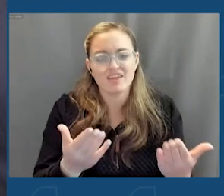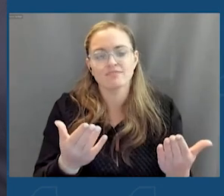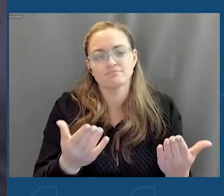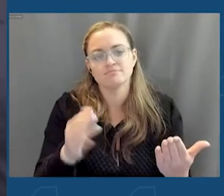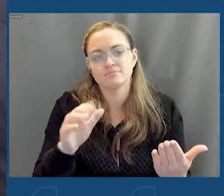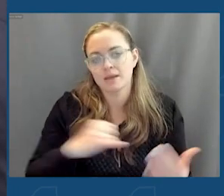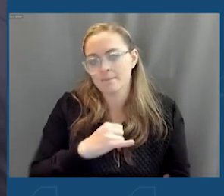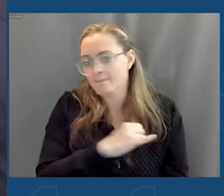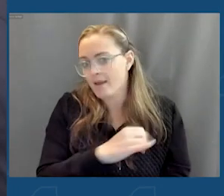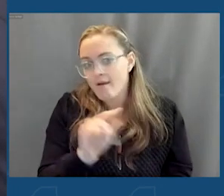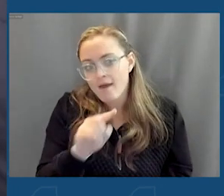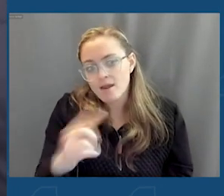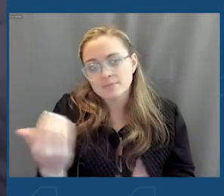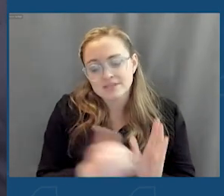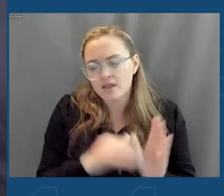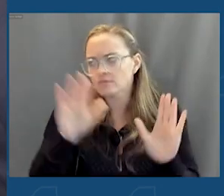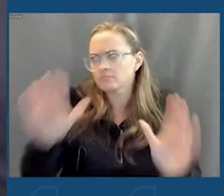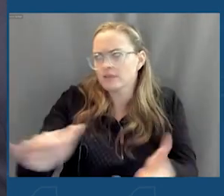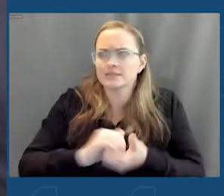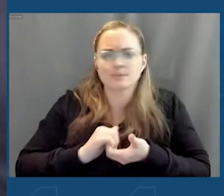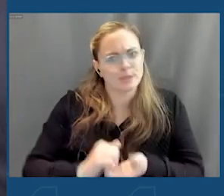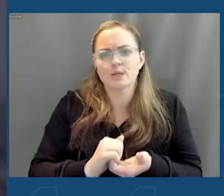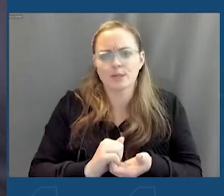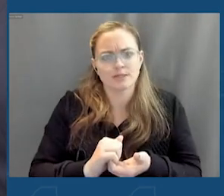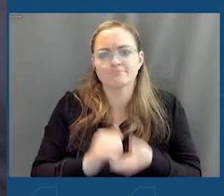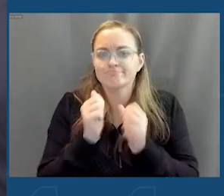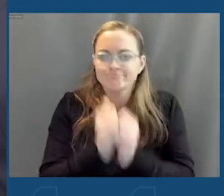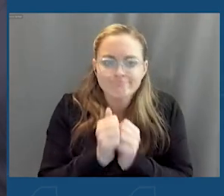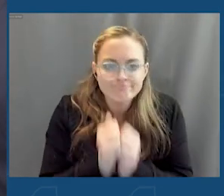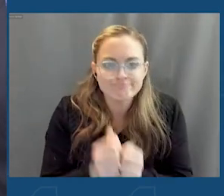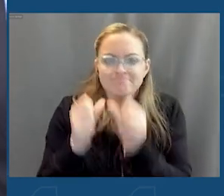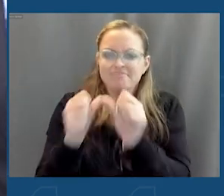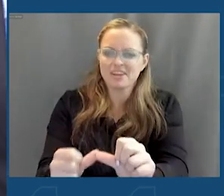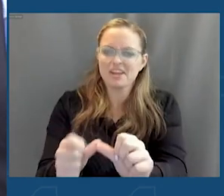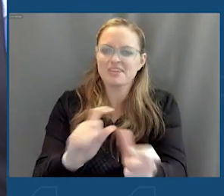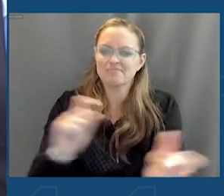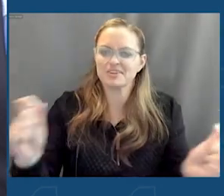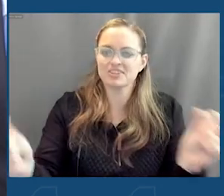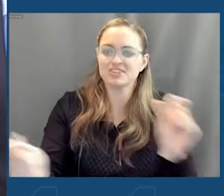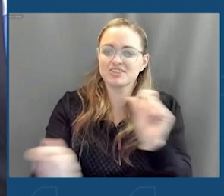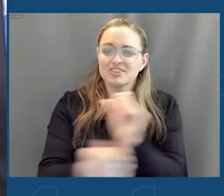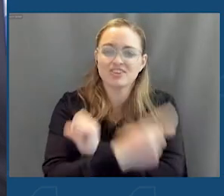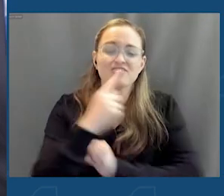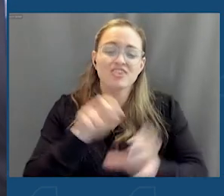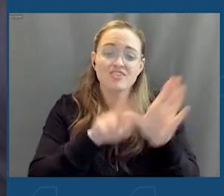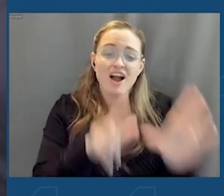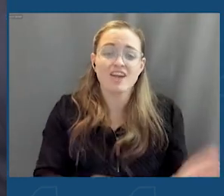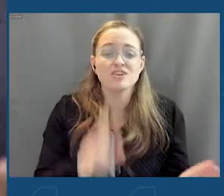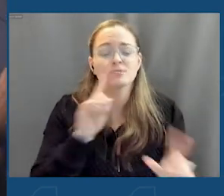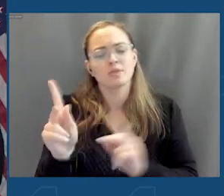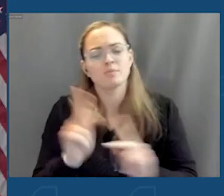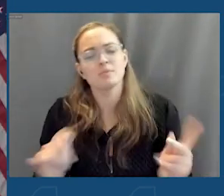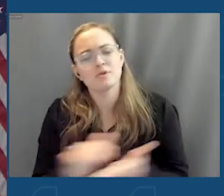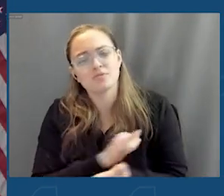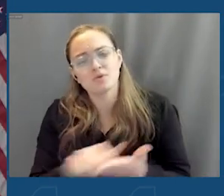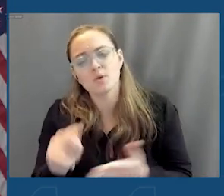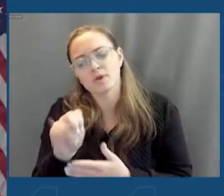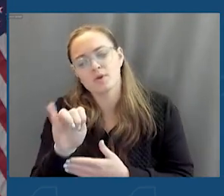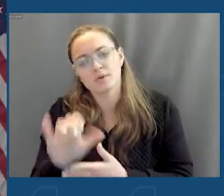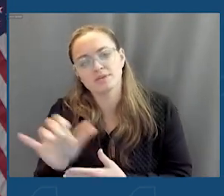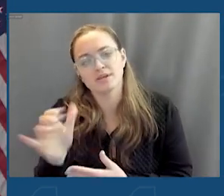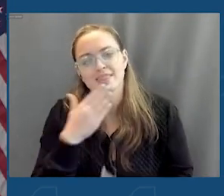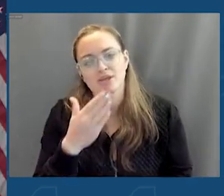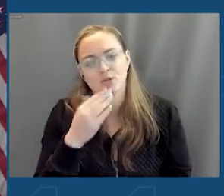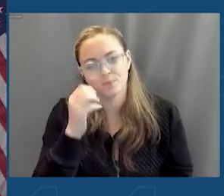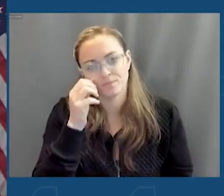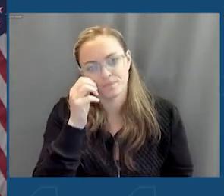again, incredible partnership. Together, we're going to keep making a difference, not just for our riders, but for the people of New York City. Thank you. Thank you. Thank you so